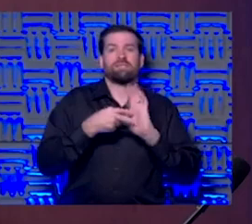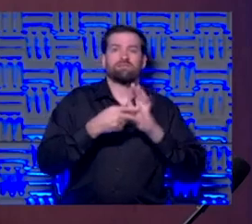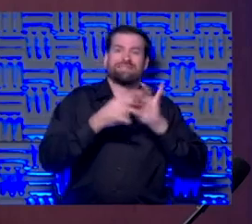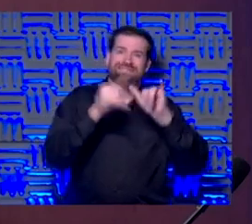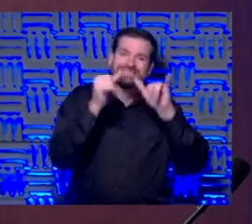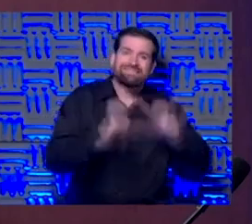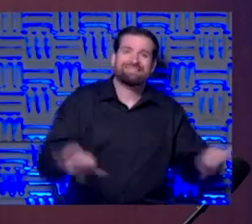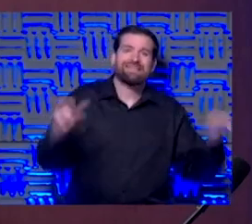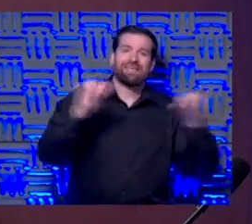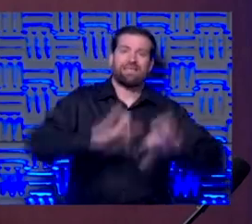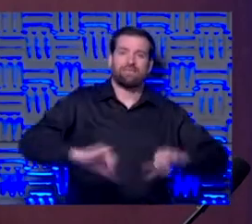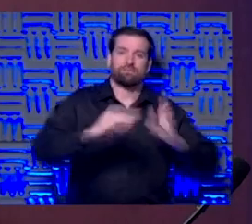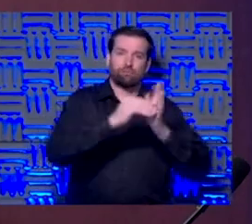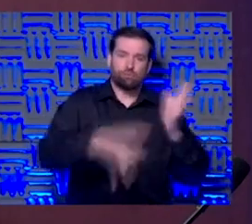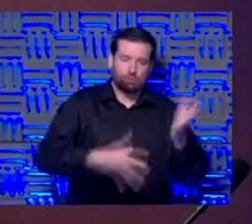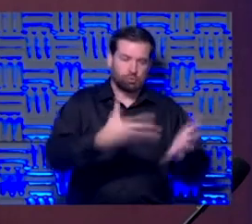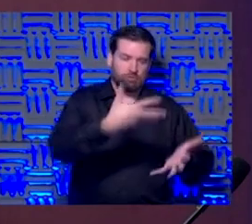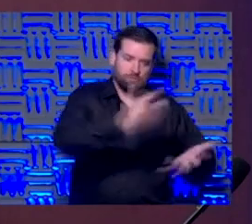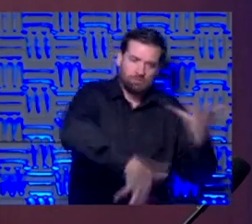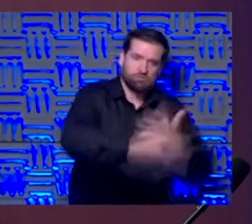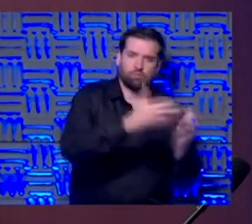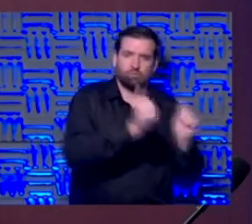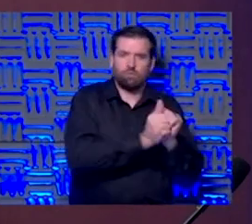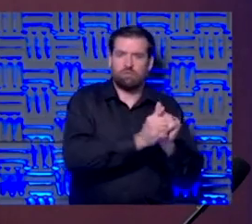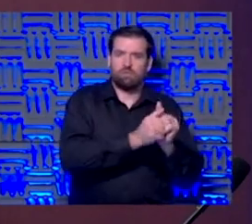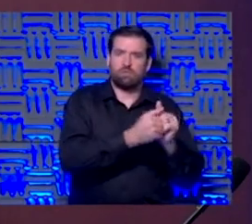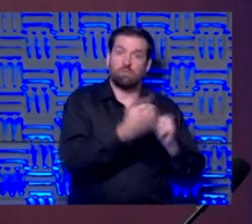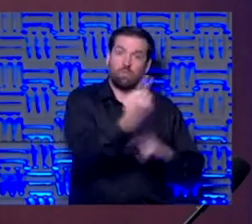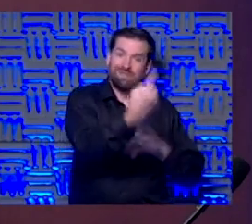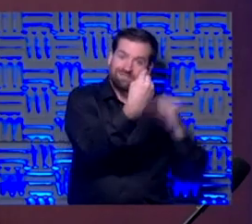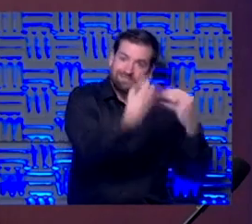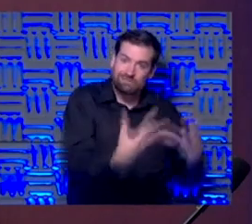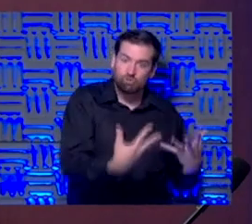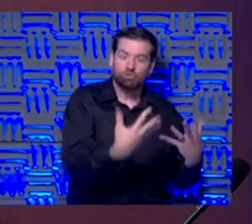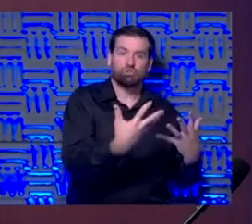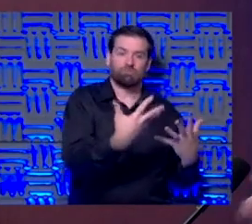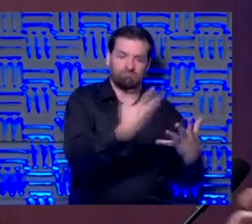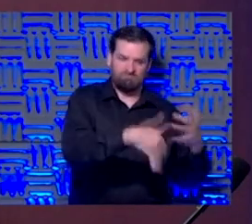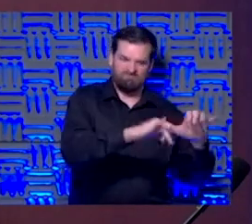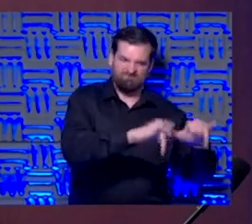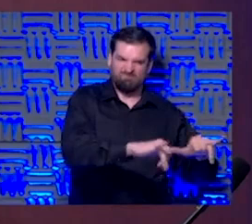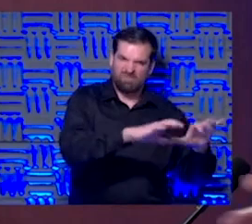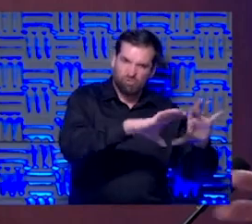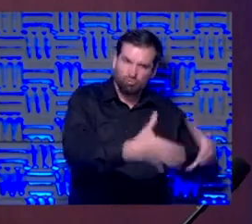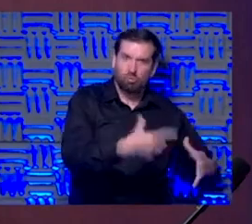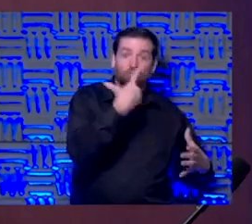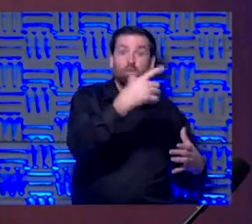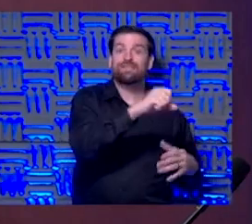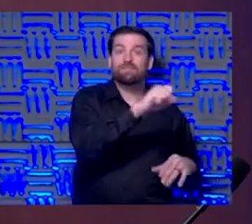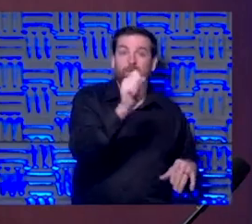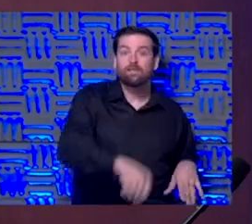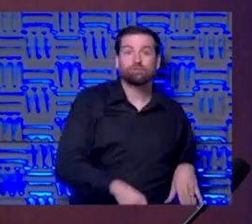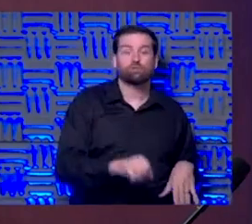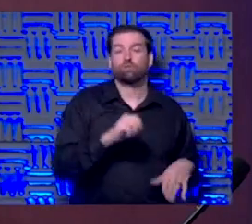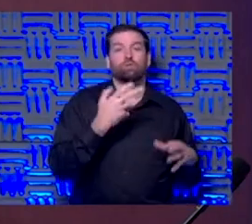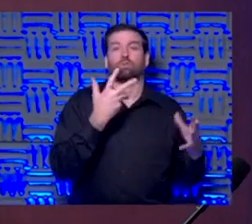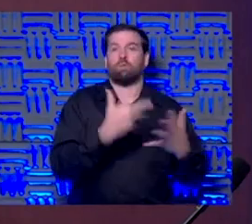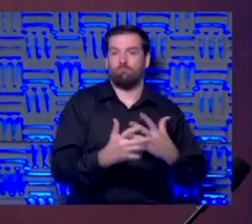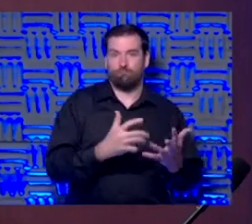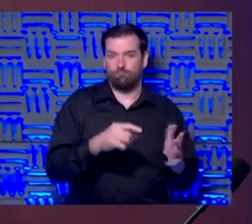same number of students is interacting with the same teacher, and that's sort of the group for the semester or whatnot.